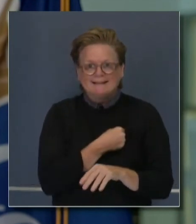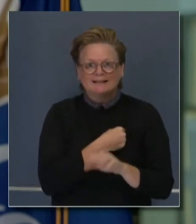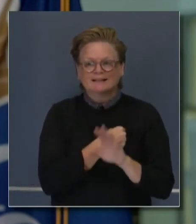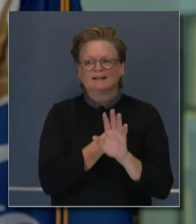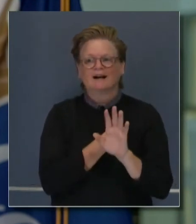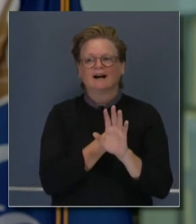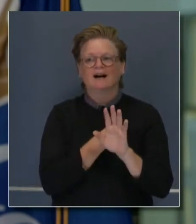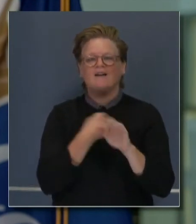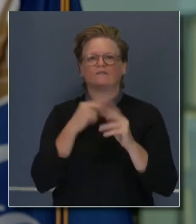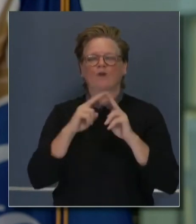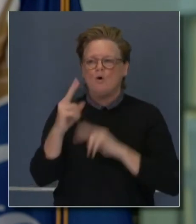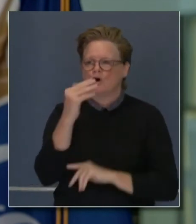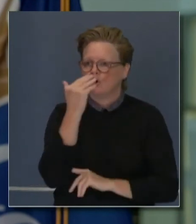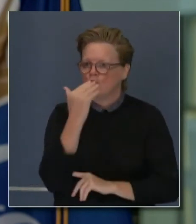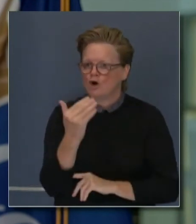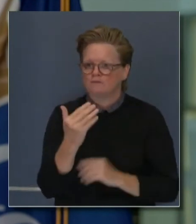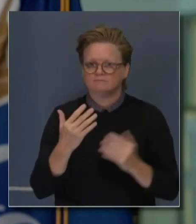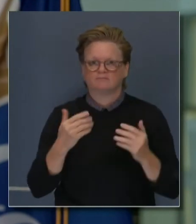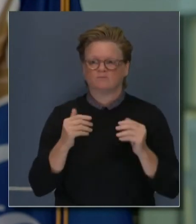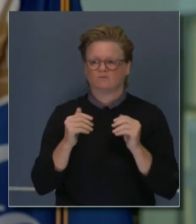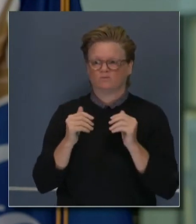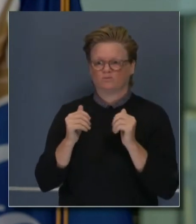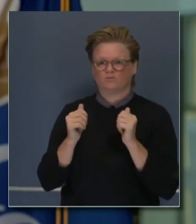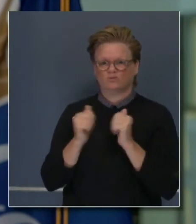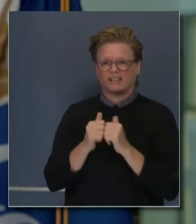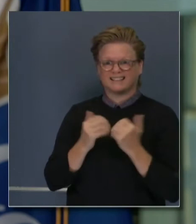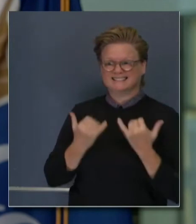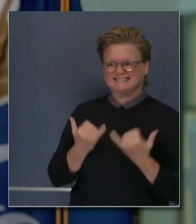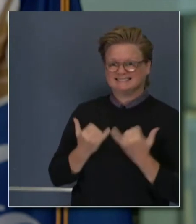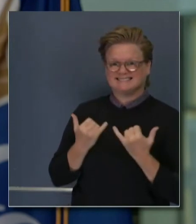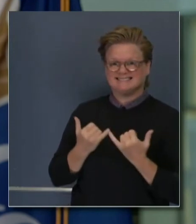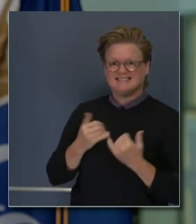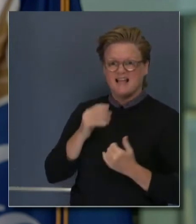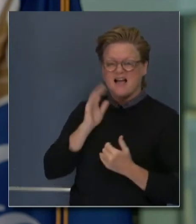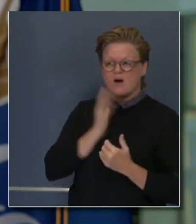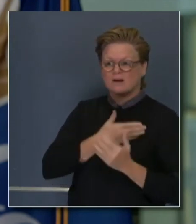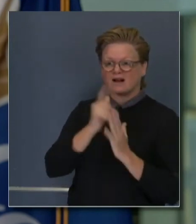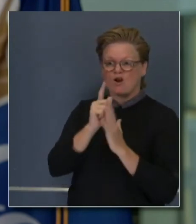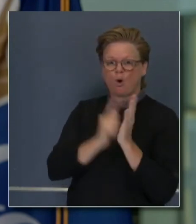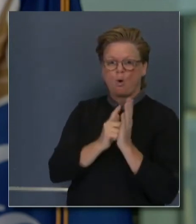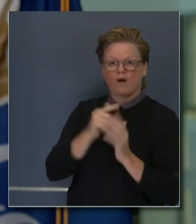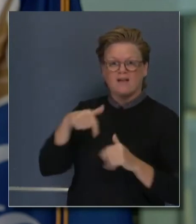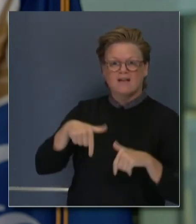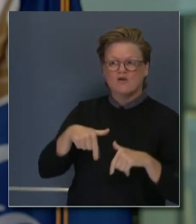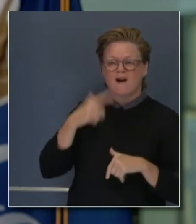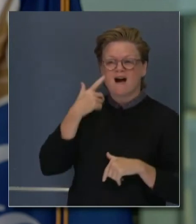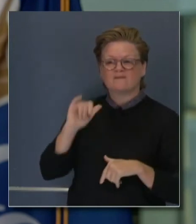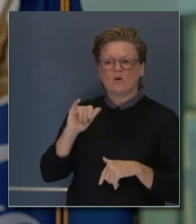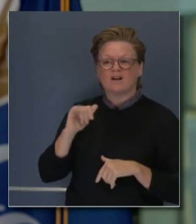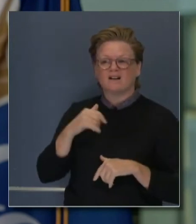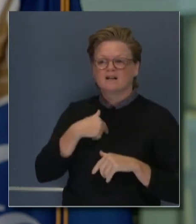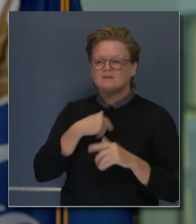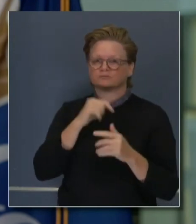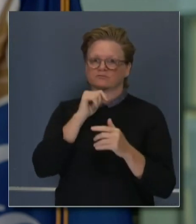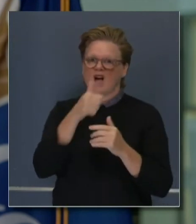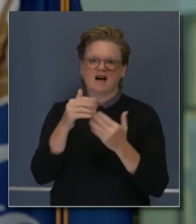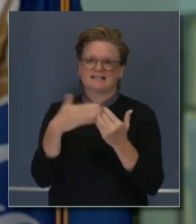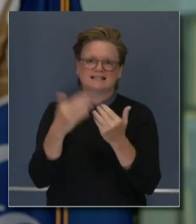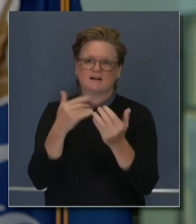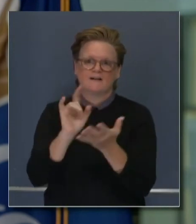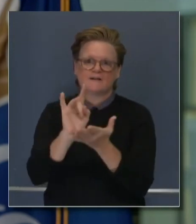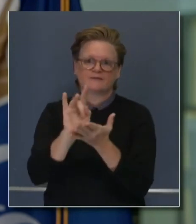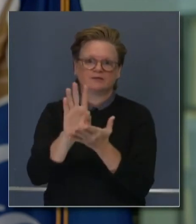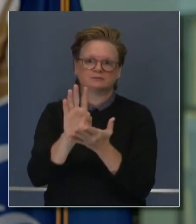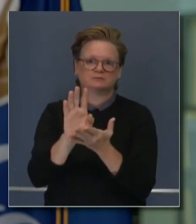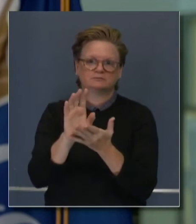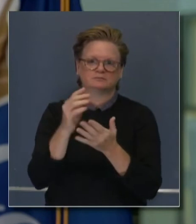agreed to with legislative leaders through a very difficult period of negotiations up against any other state in this nation. I